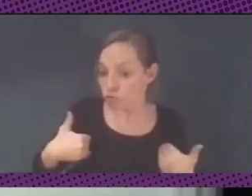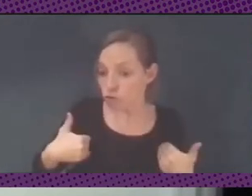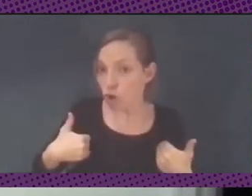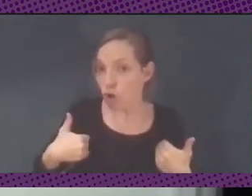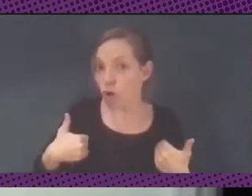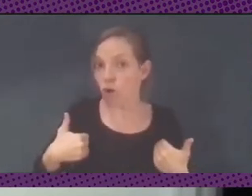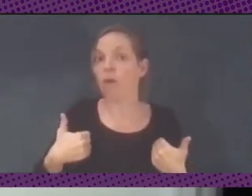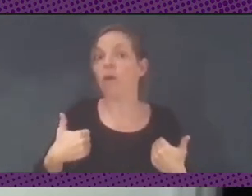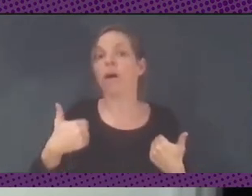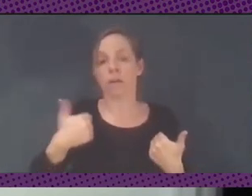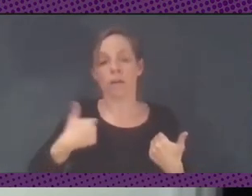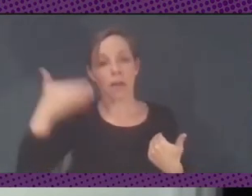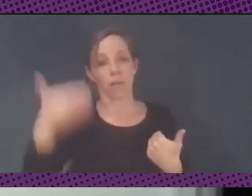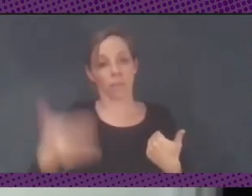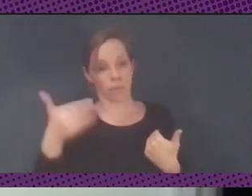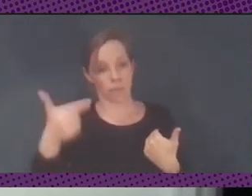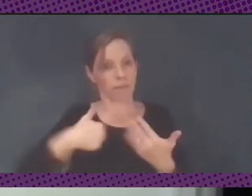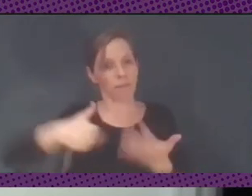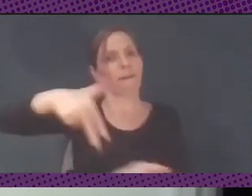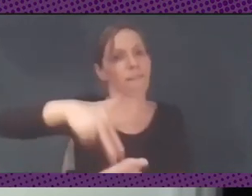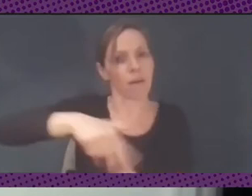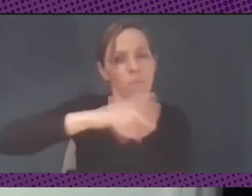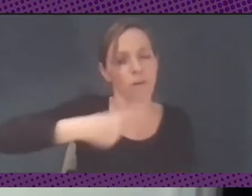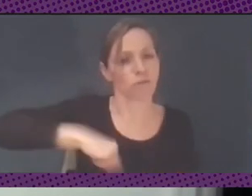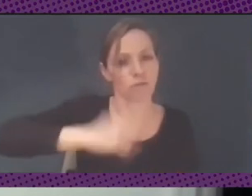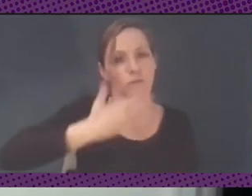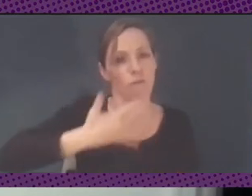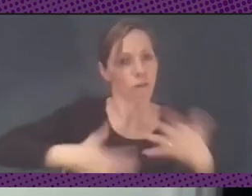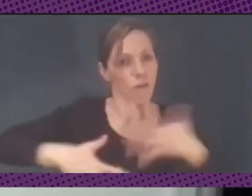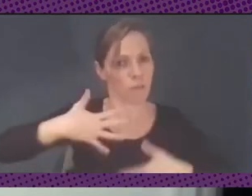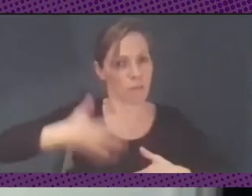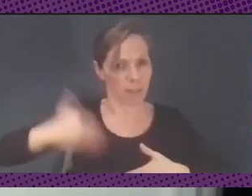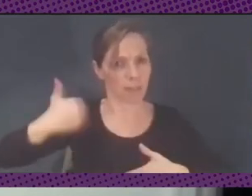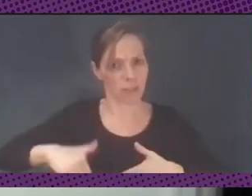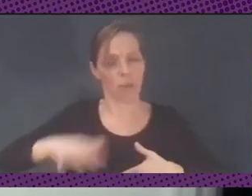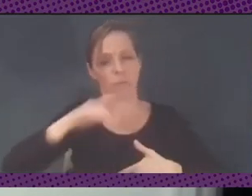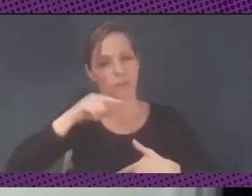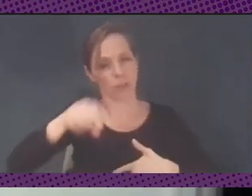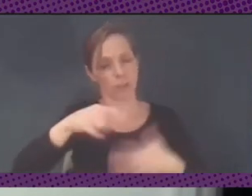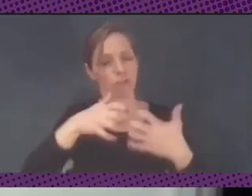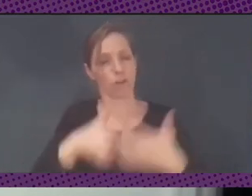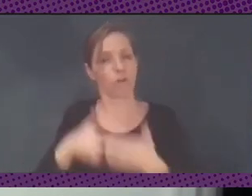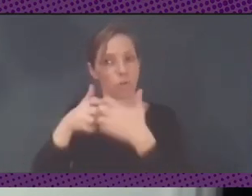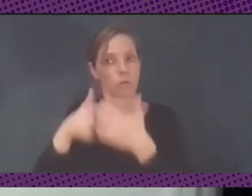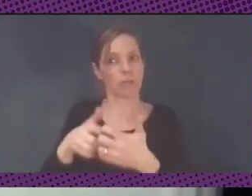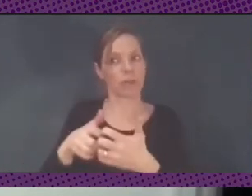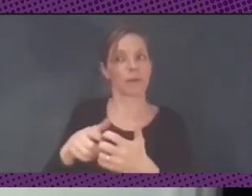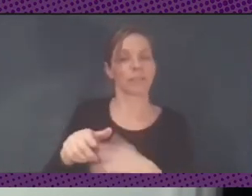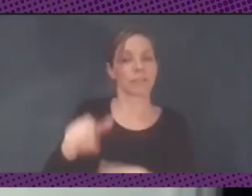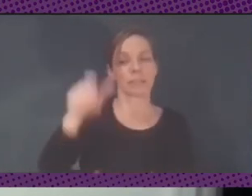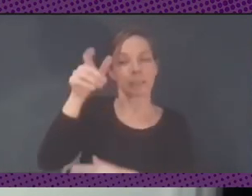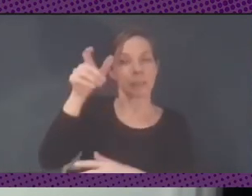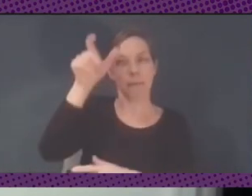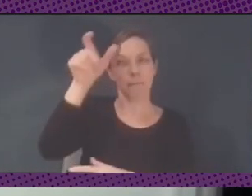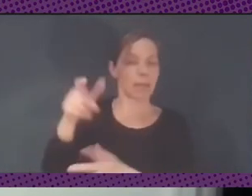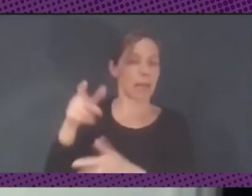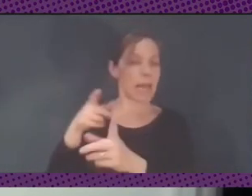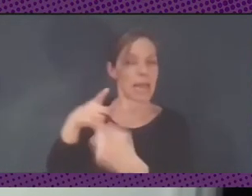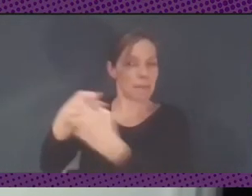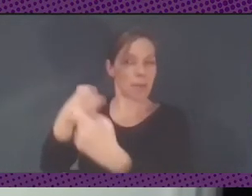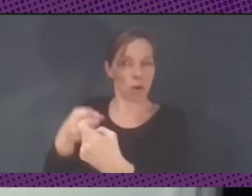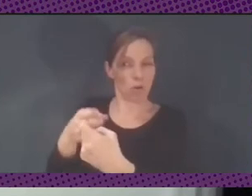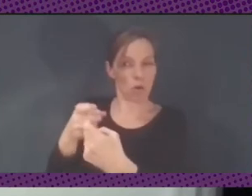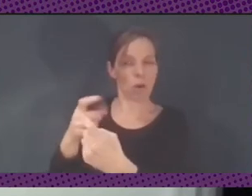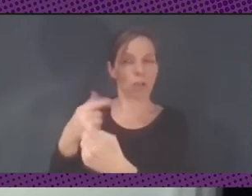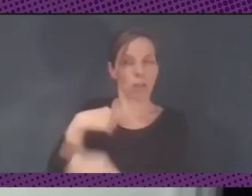to me the struggle. Understanding your enemy, at least in class terms, and then being able to, when you can take over,